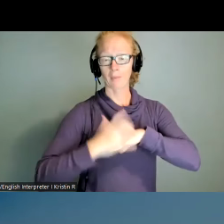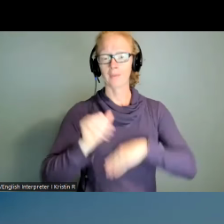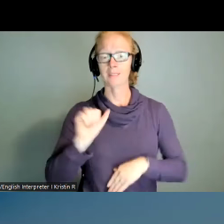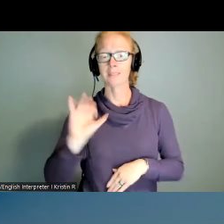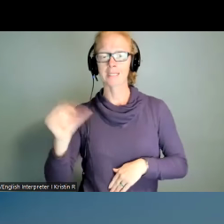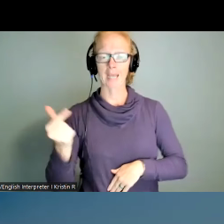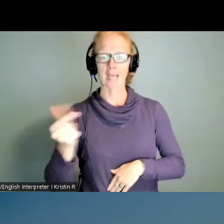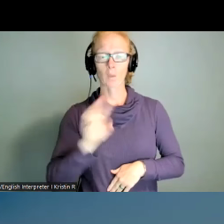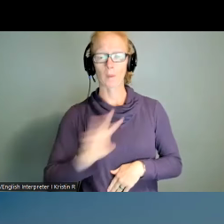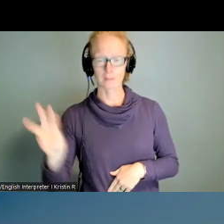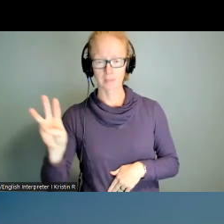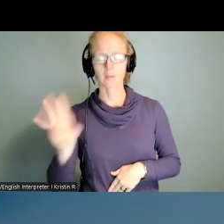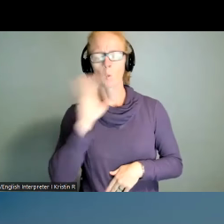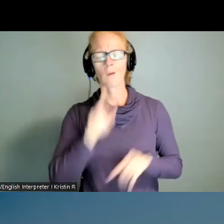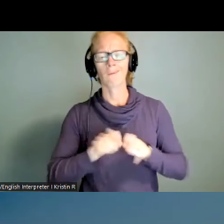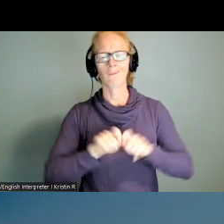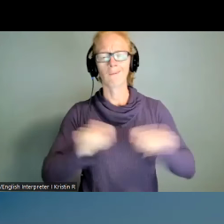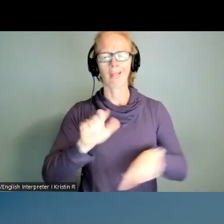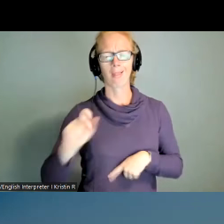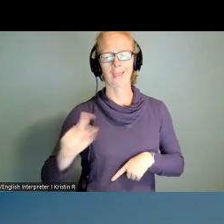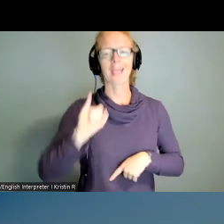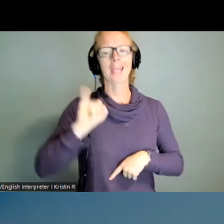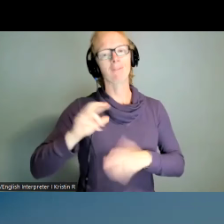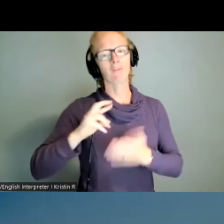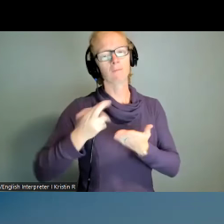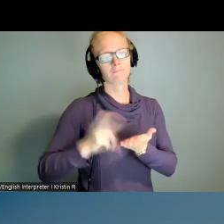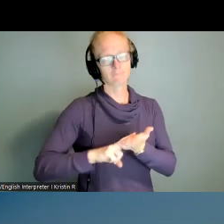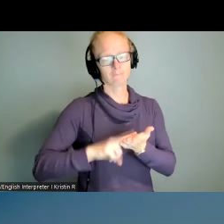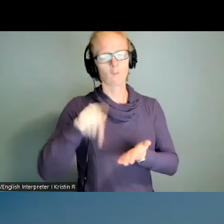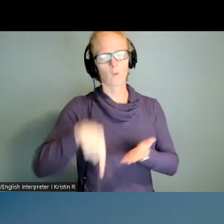make sure to send a link out to everyone who registered for this session.